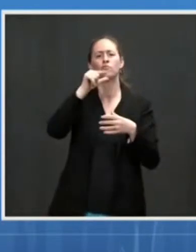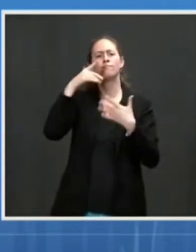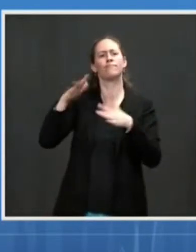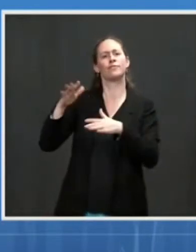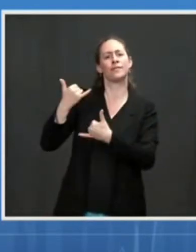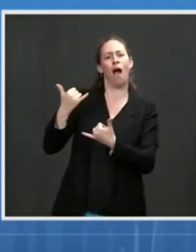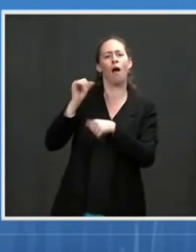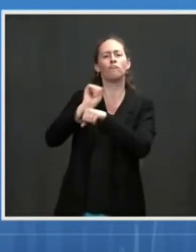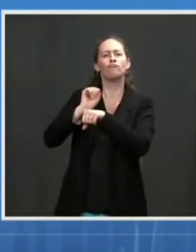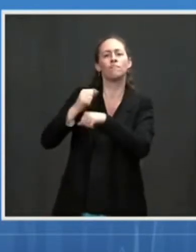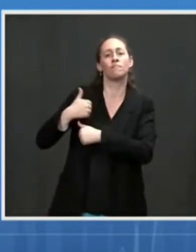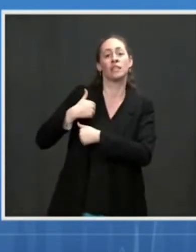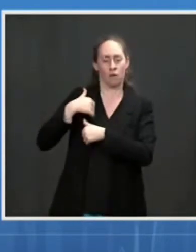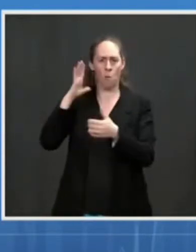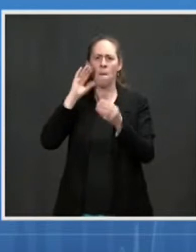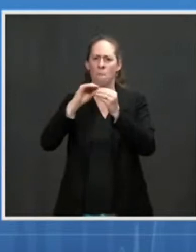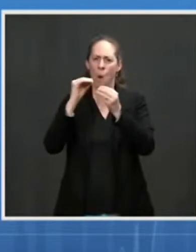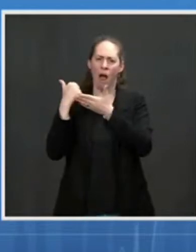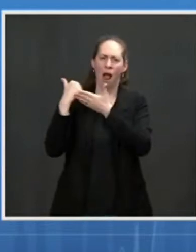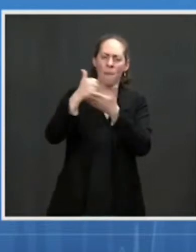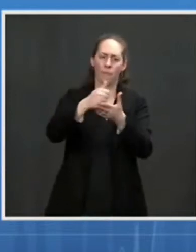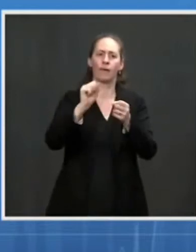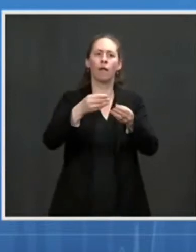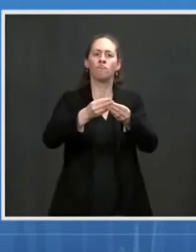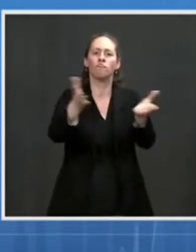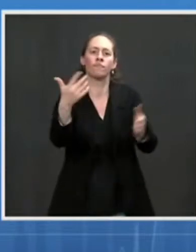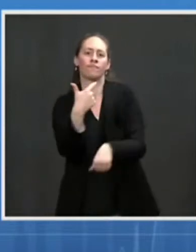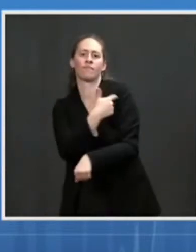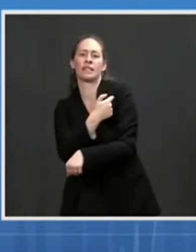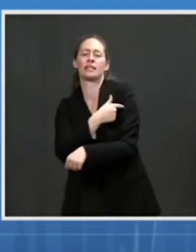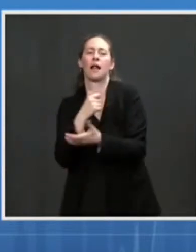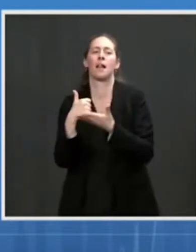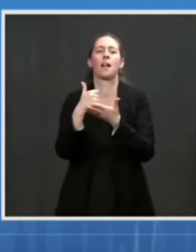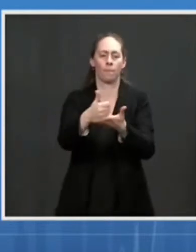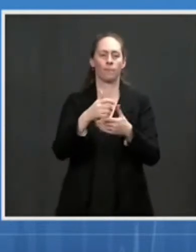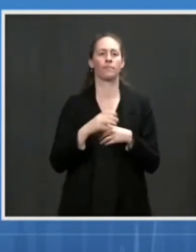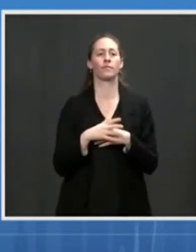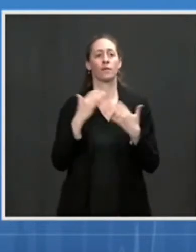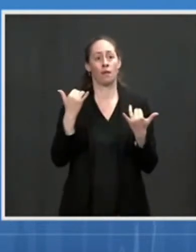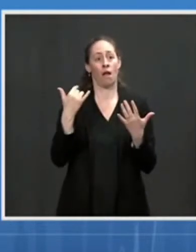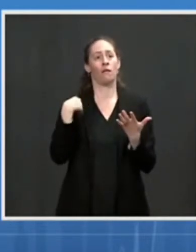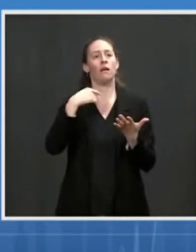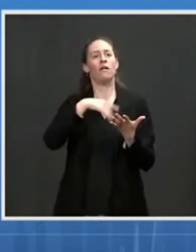dramatically increased the number of convenient and trusted places for people to get a shot.